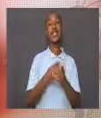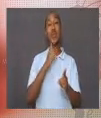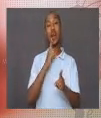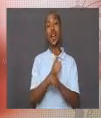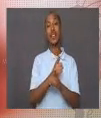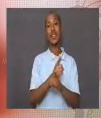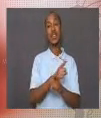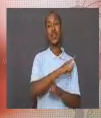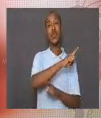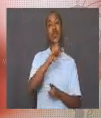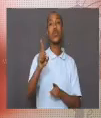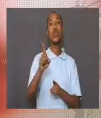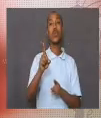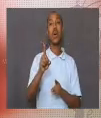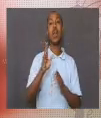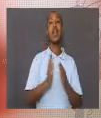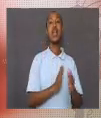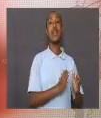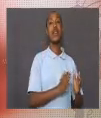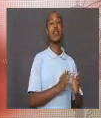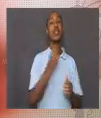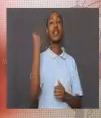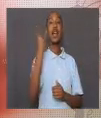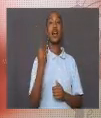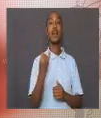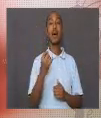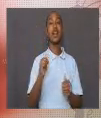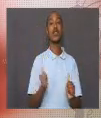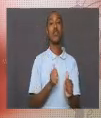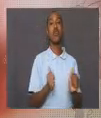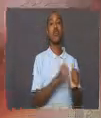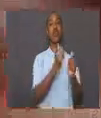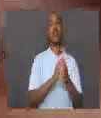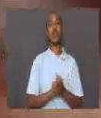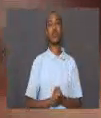correctly, you will have labeled your diagram as follows.